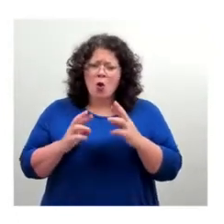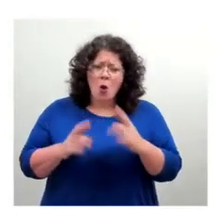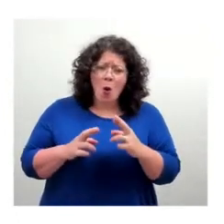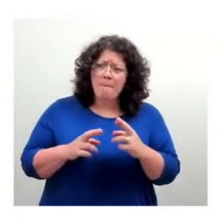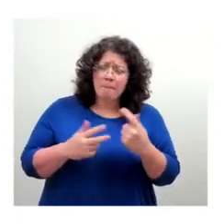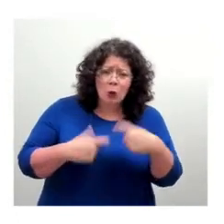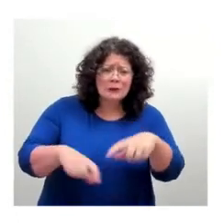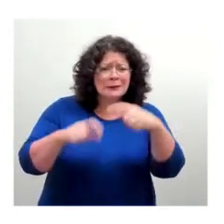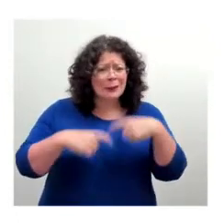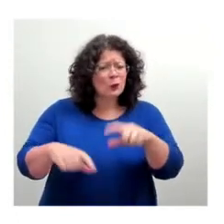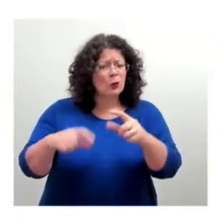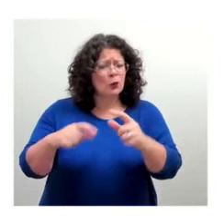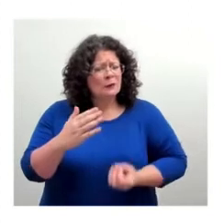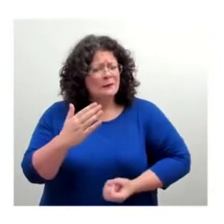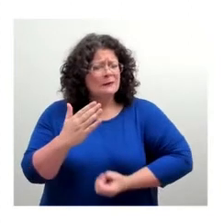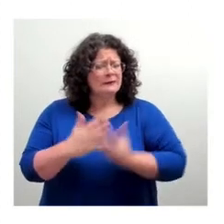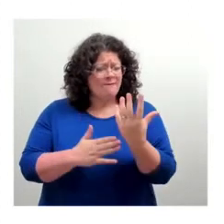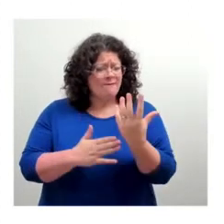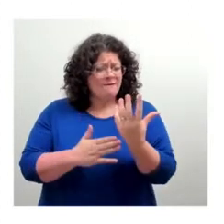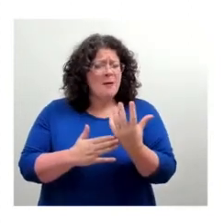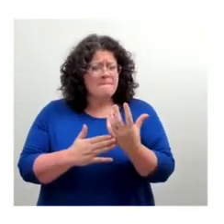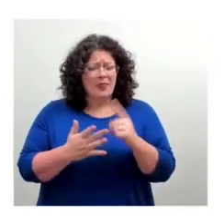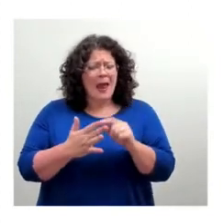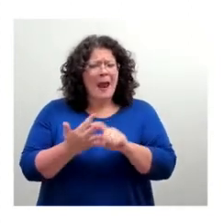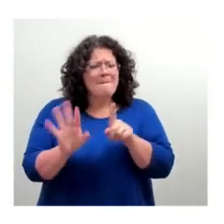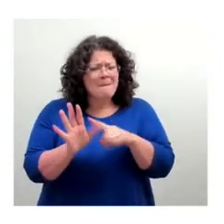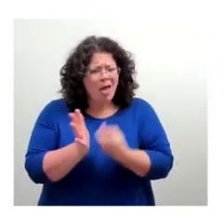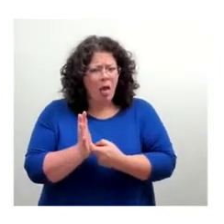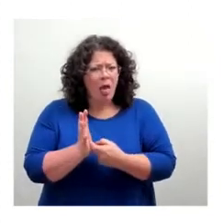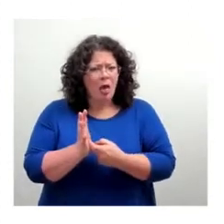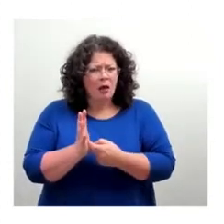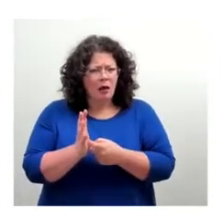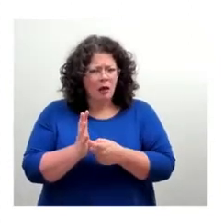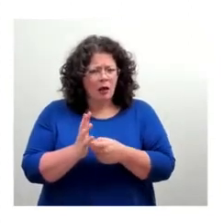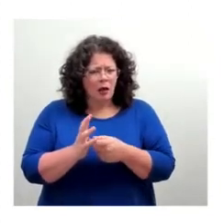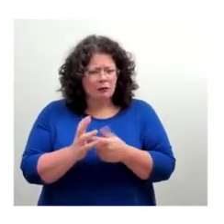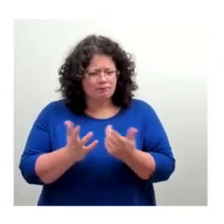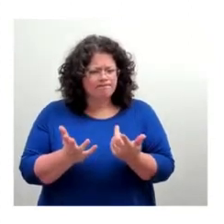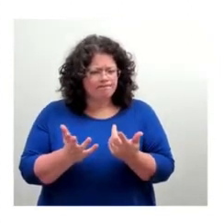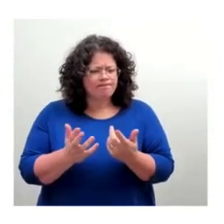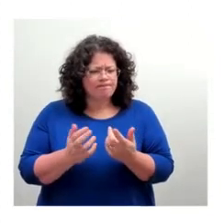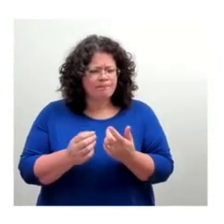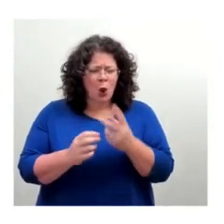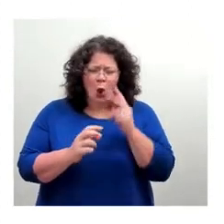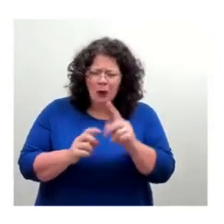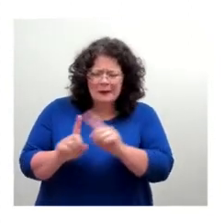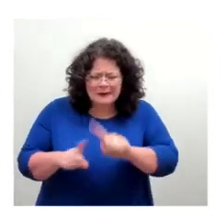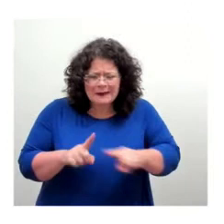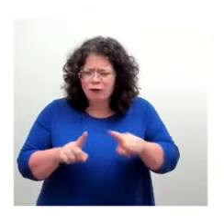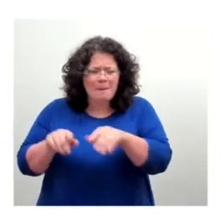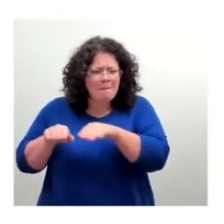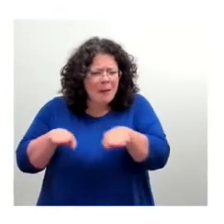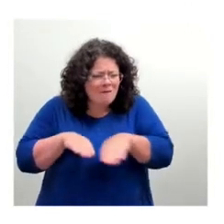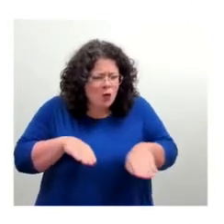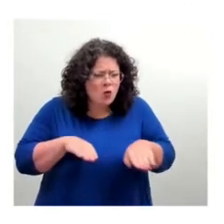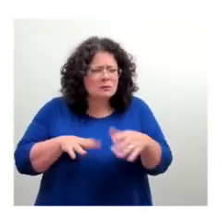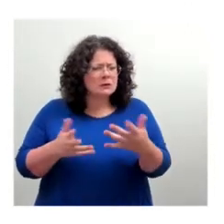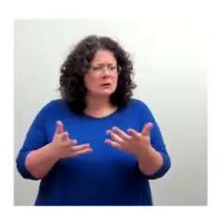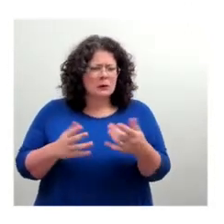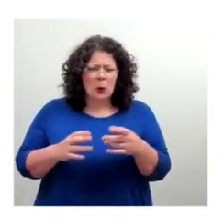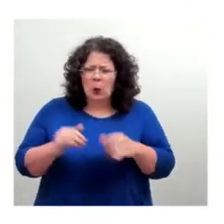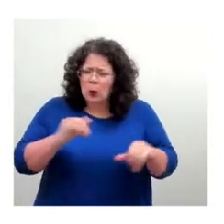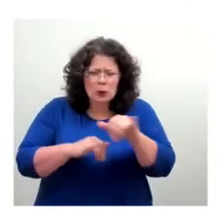are underserved certainly by access service availability on the iPlayer apps, and of course, looking